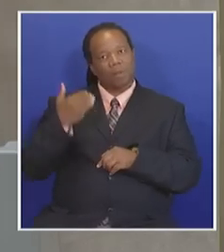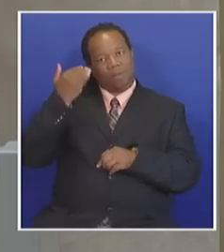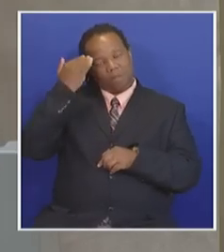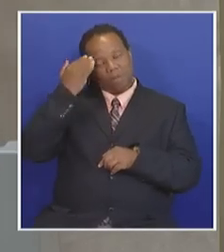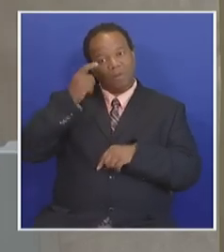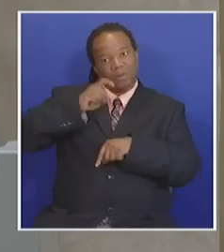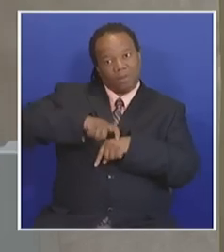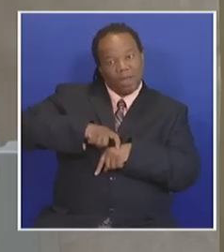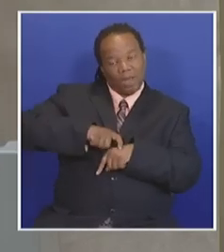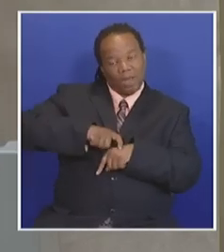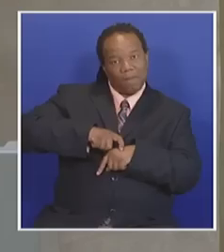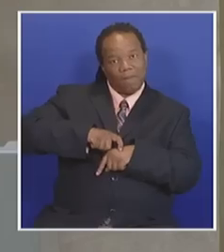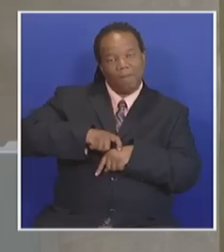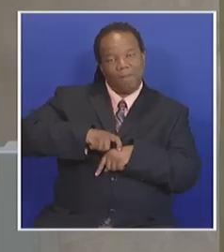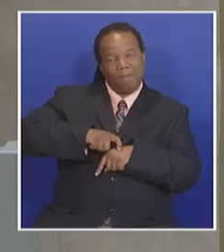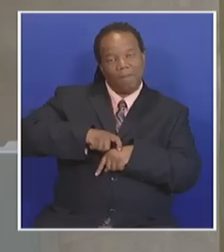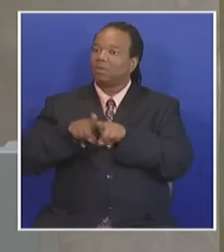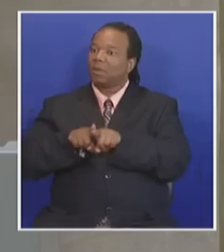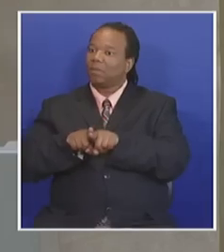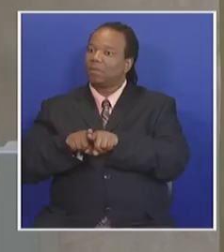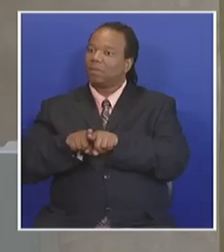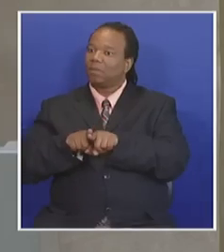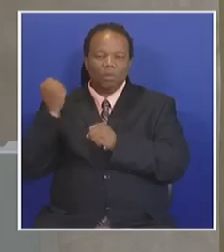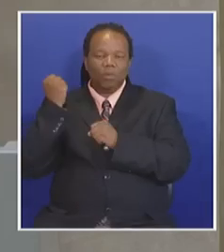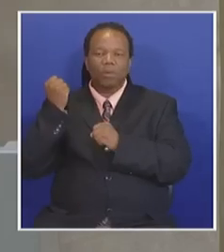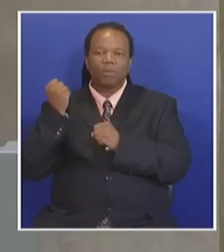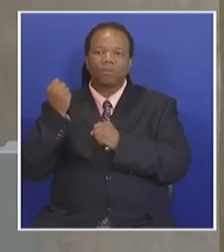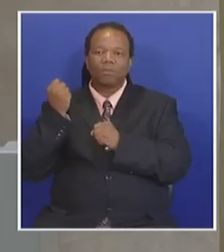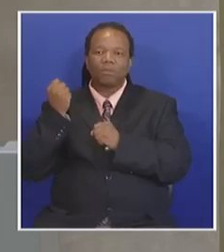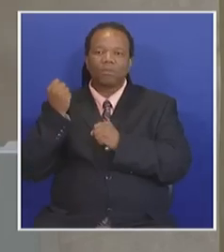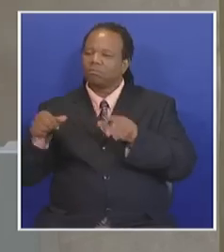and celebrating our diversity play a pivotal role